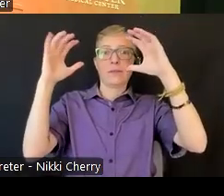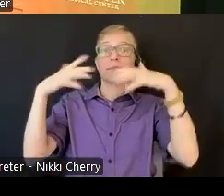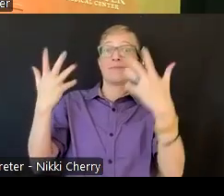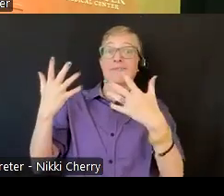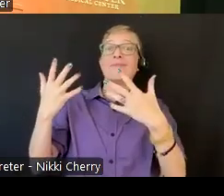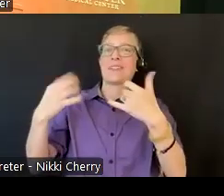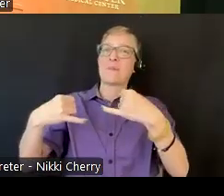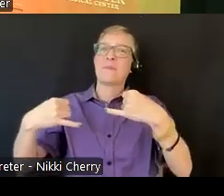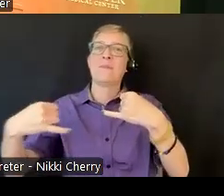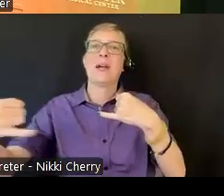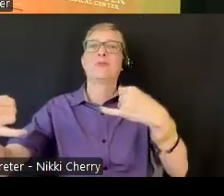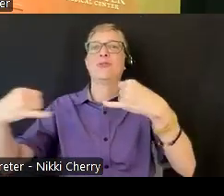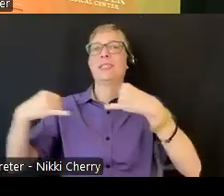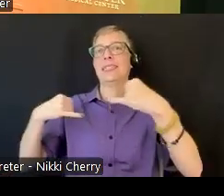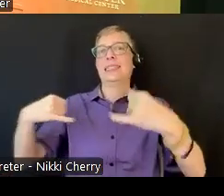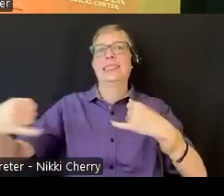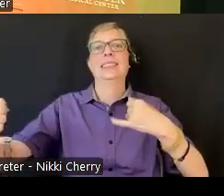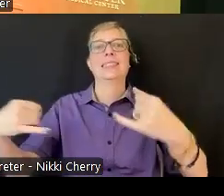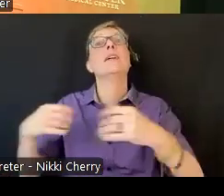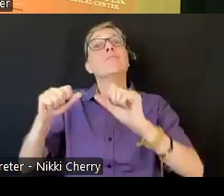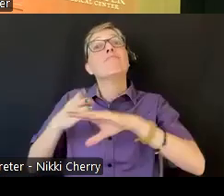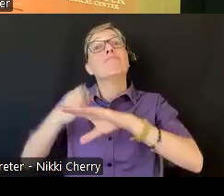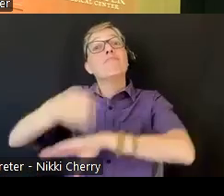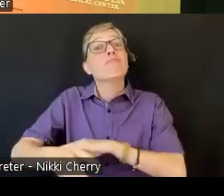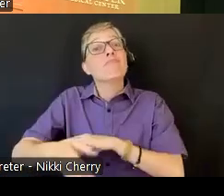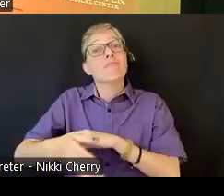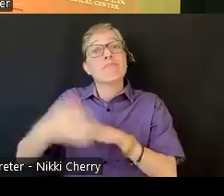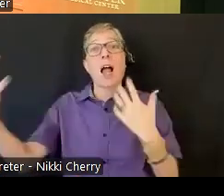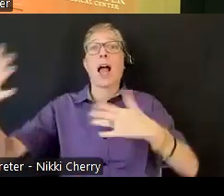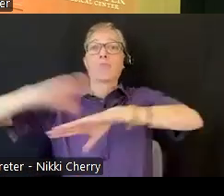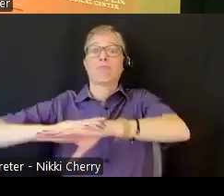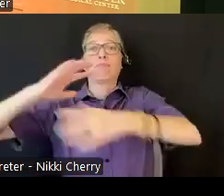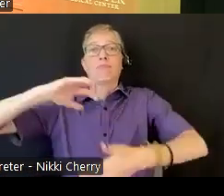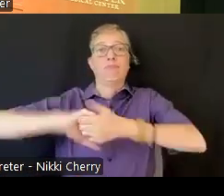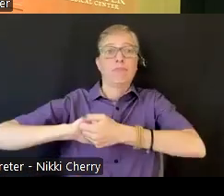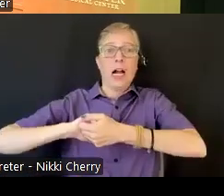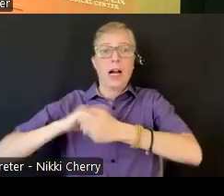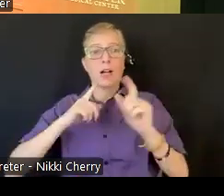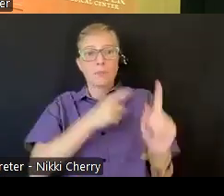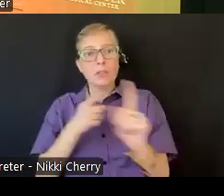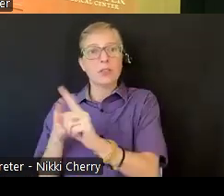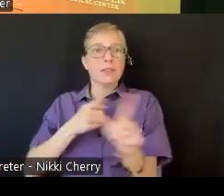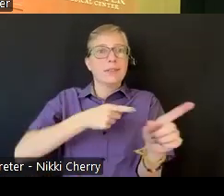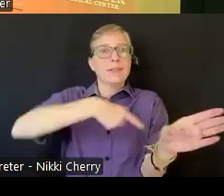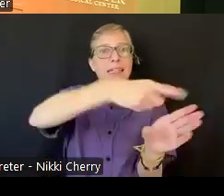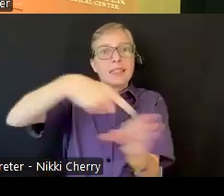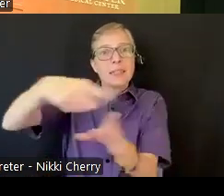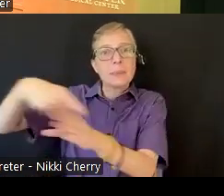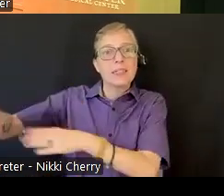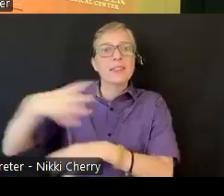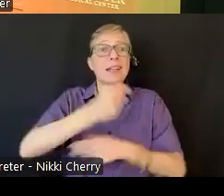the disciplines and the care setting. We come from different walks of